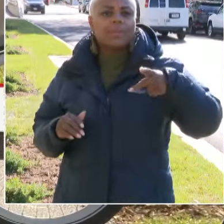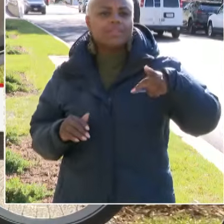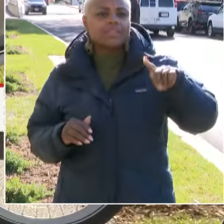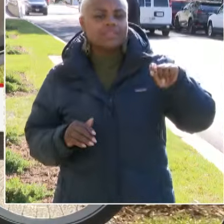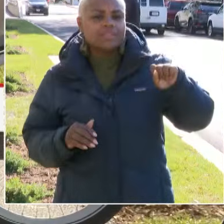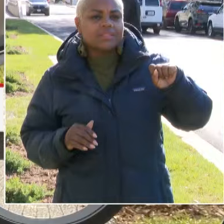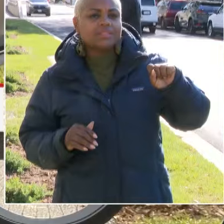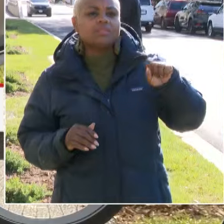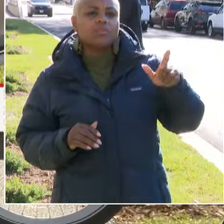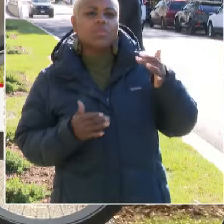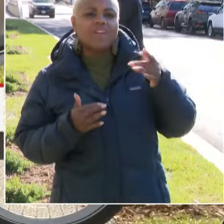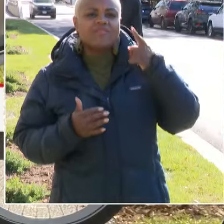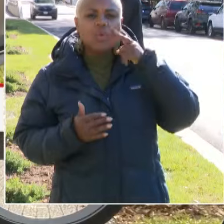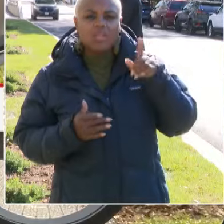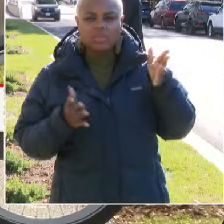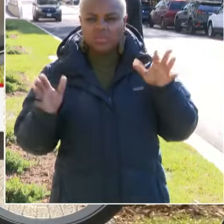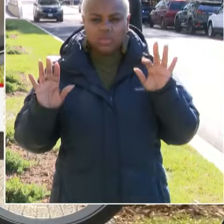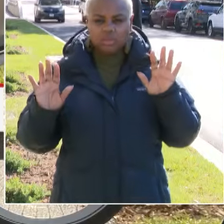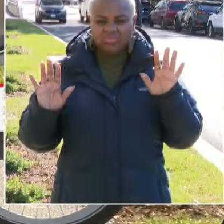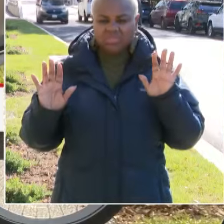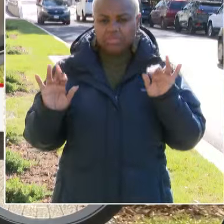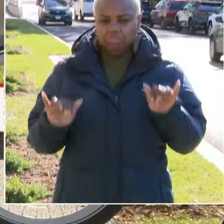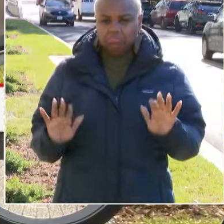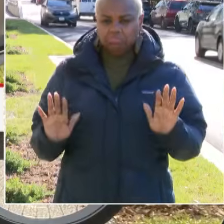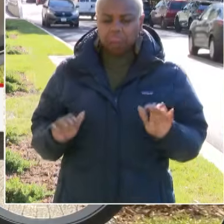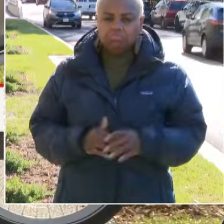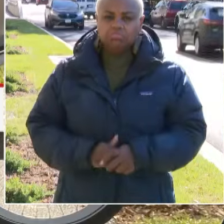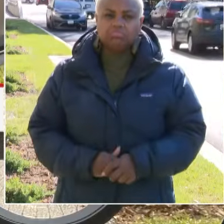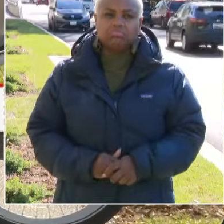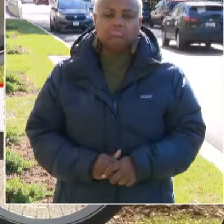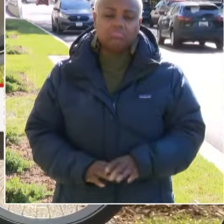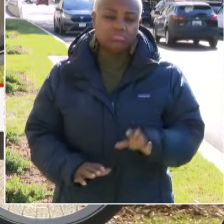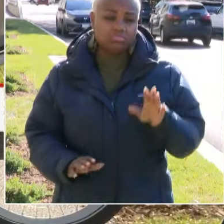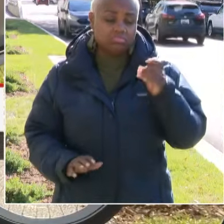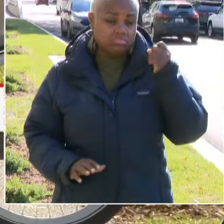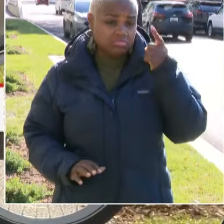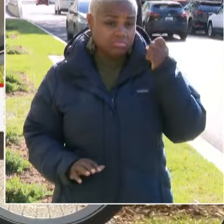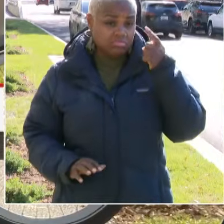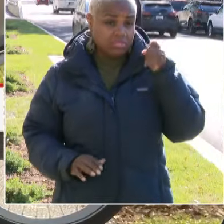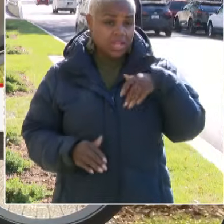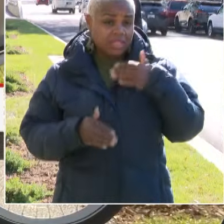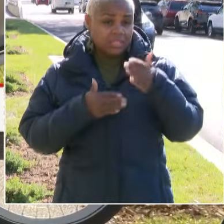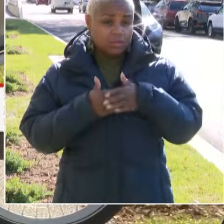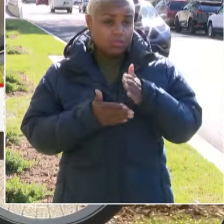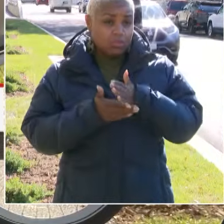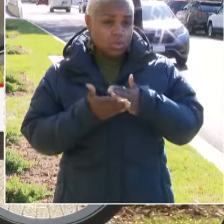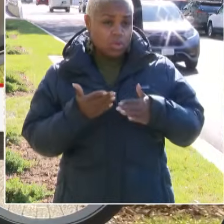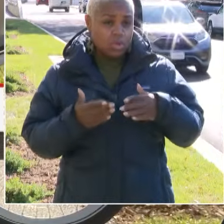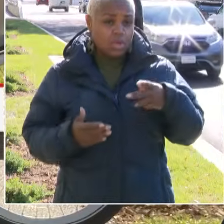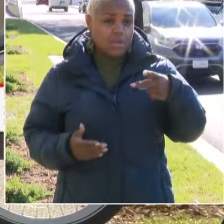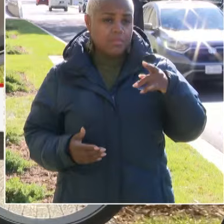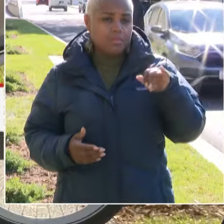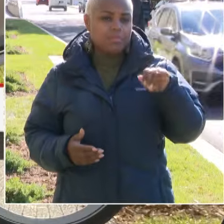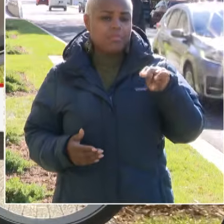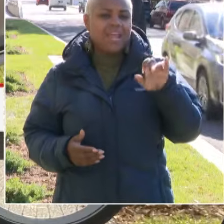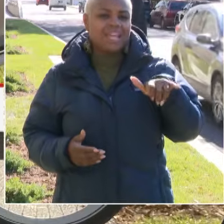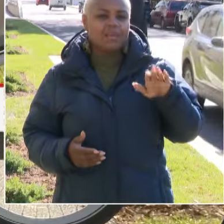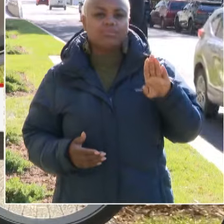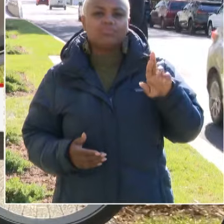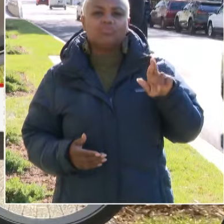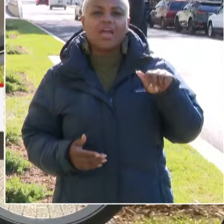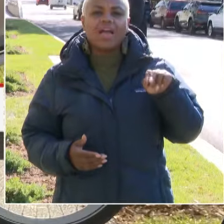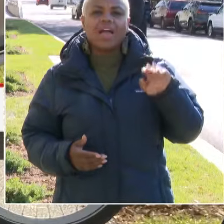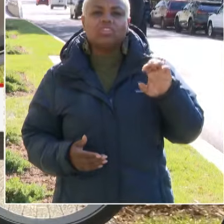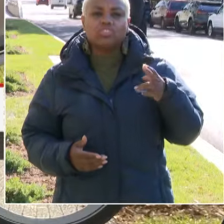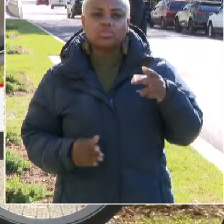right-of-way ownership changes. But on the next segment, which we talked about, that's going to be Piney Branch to Blair Road. We are